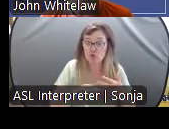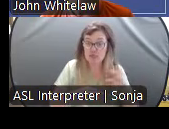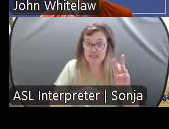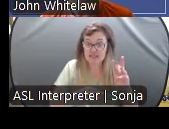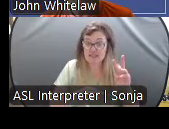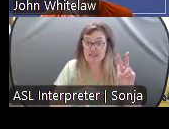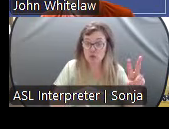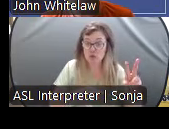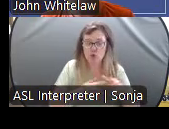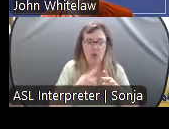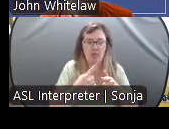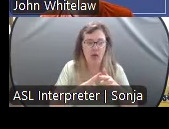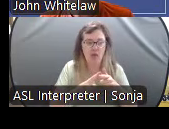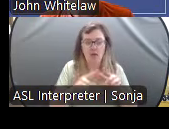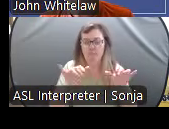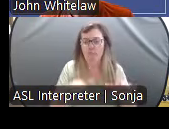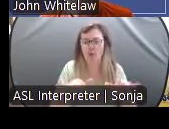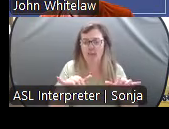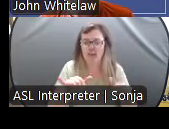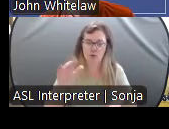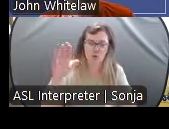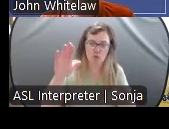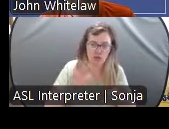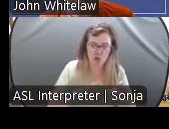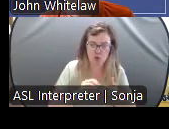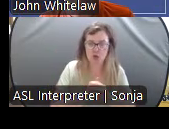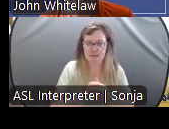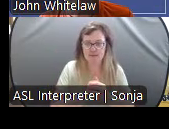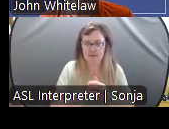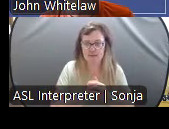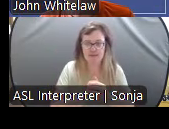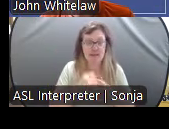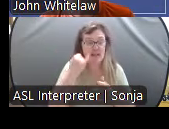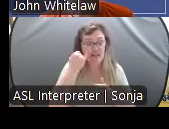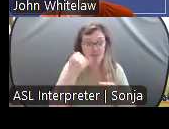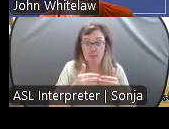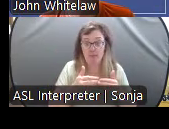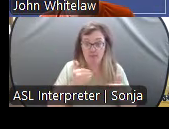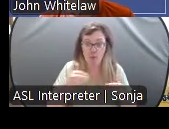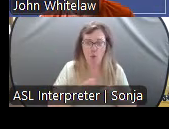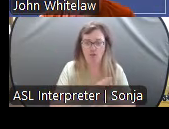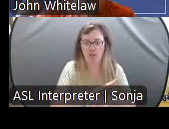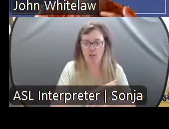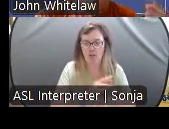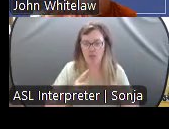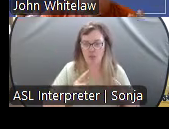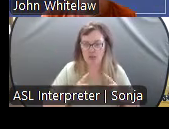permanent reduction if you claim before you hit full retirement age. So you know how we talked a little bit about